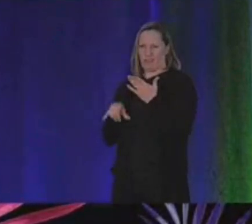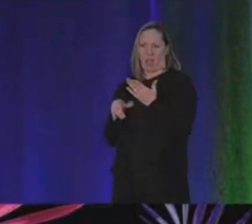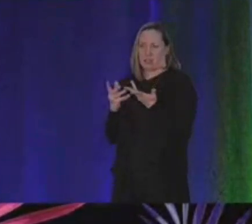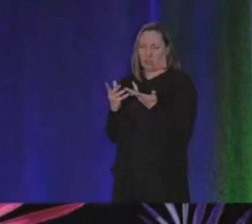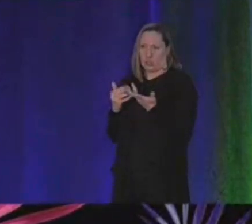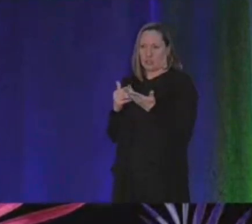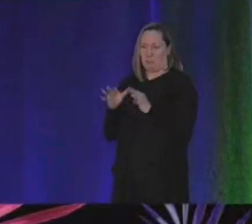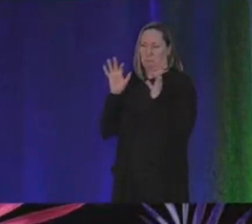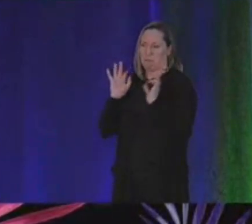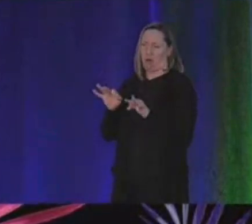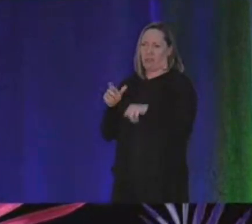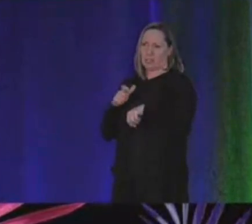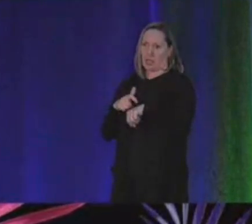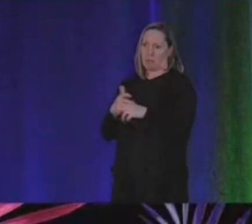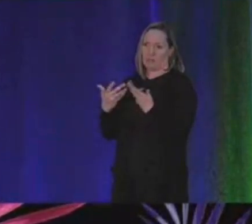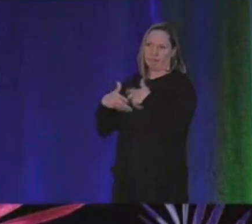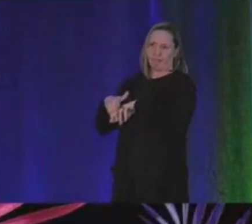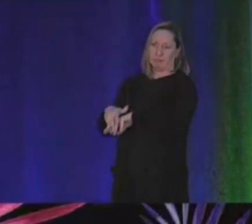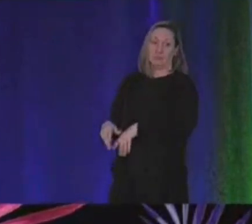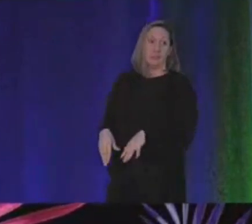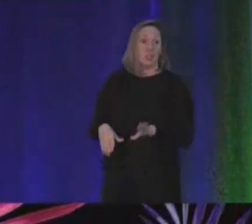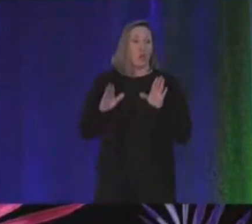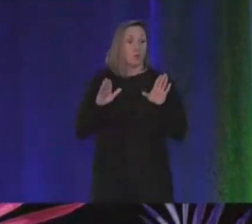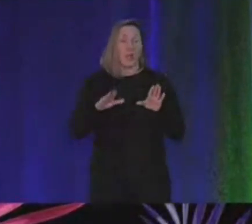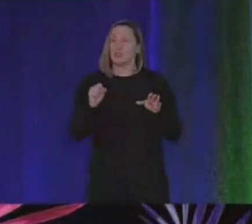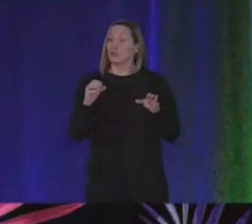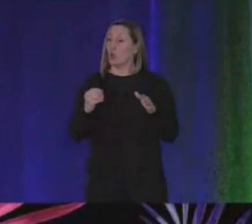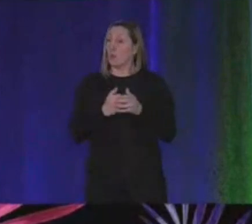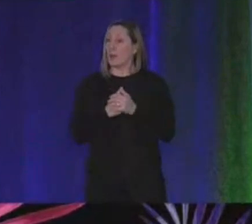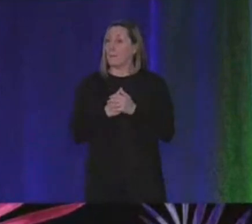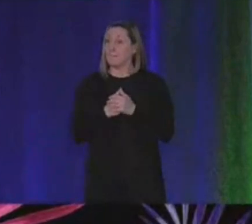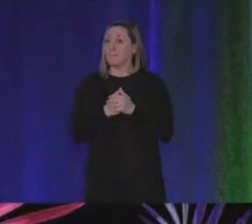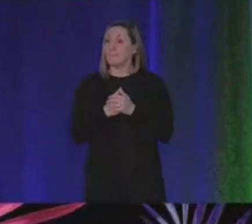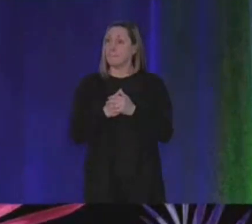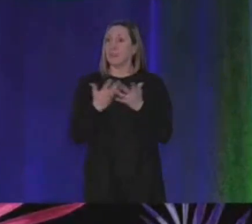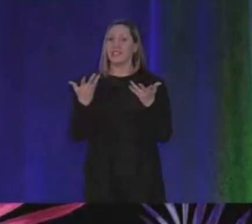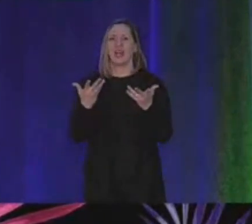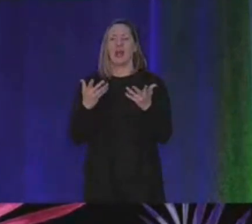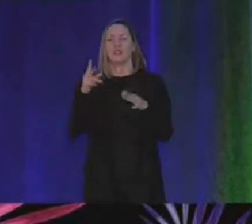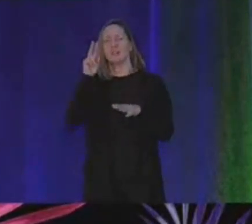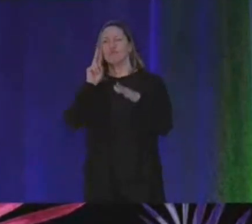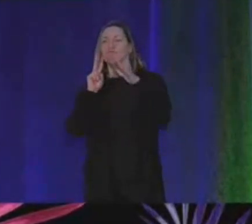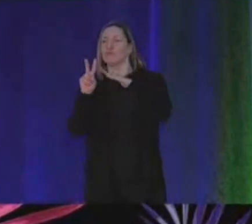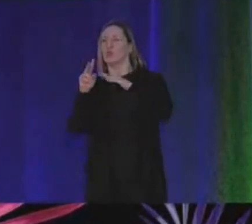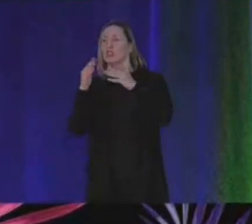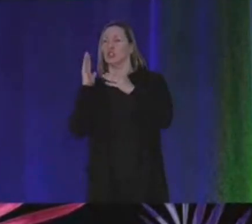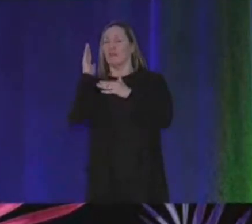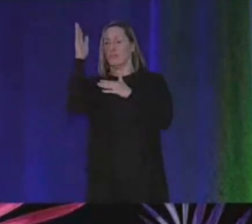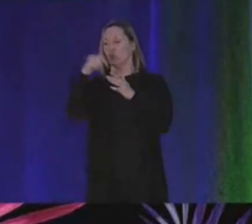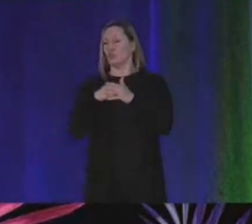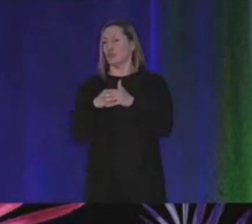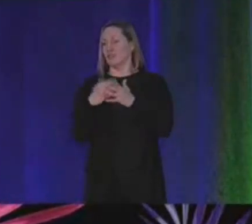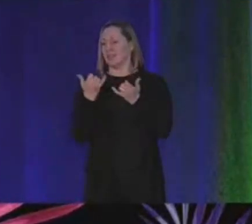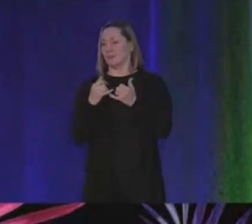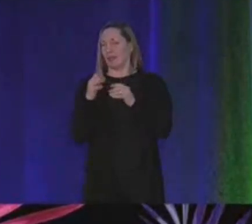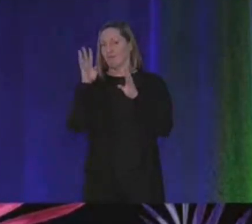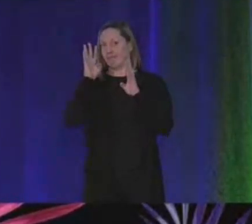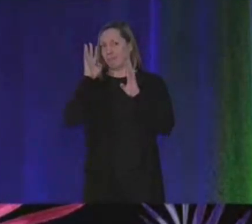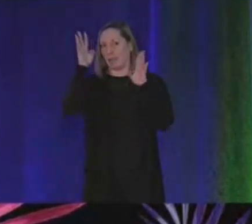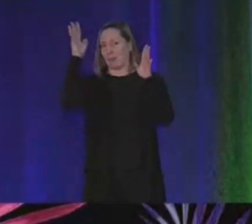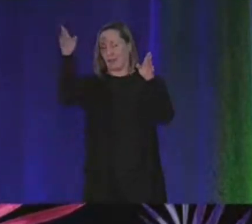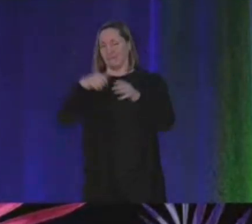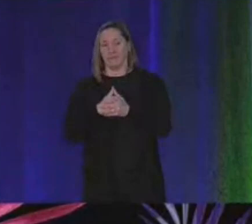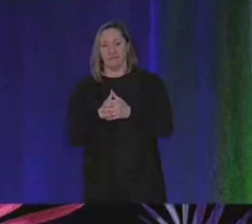just perfect timing. So great. So let's look to the future a little bit, and let's play a little make-believe. So if you